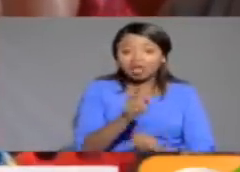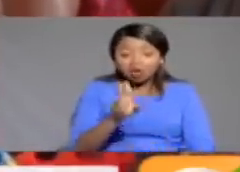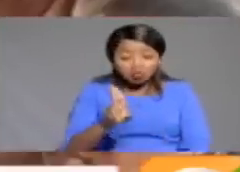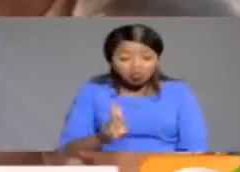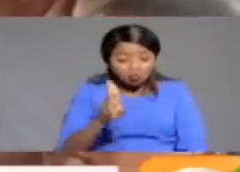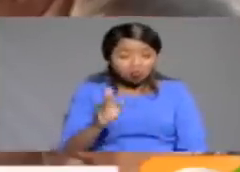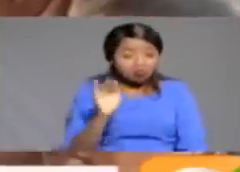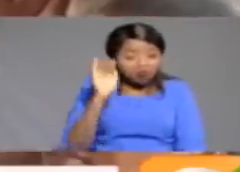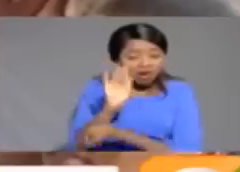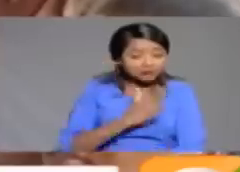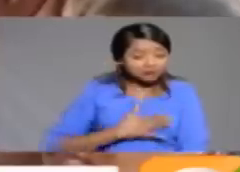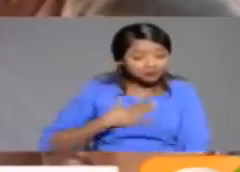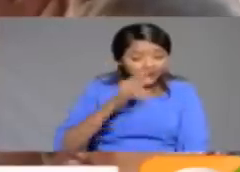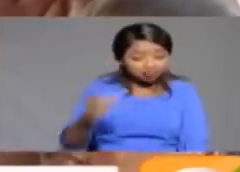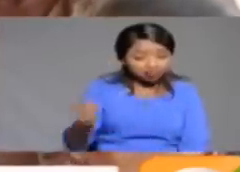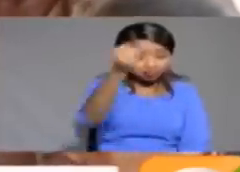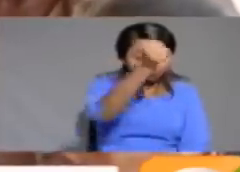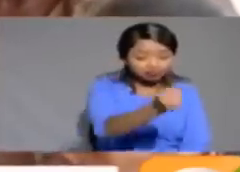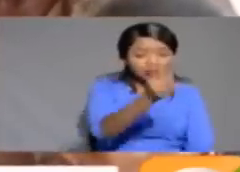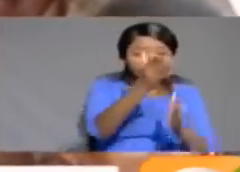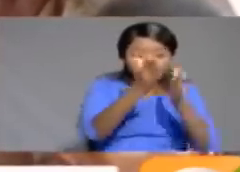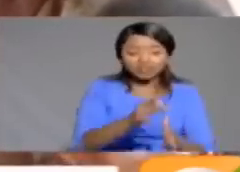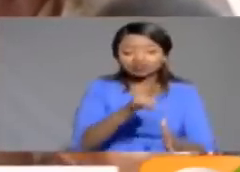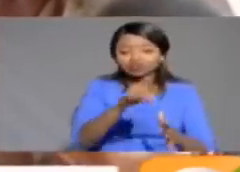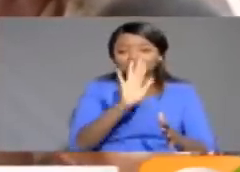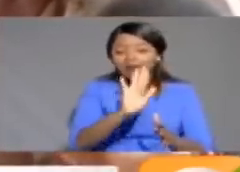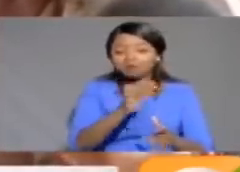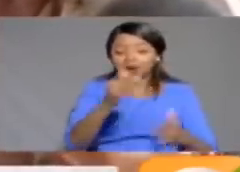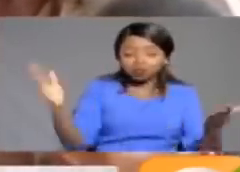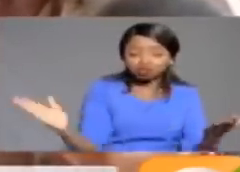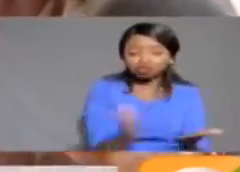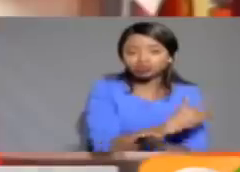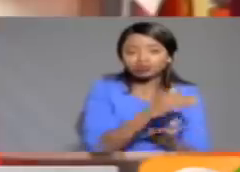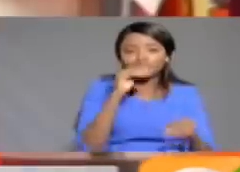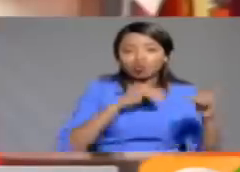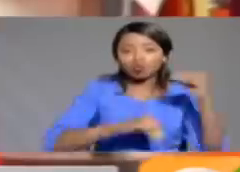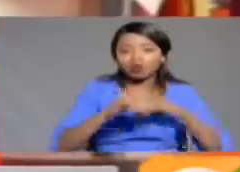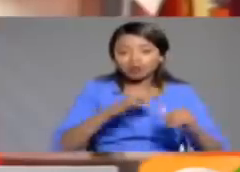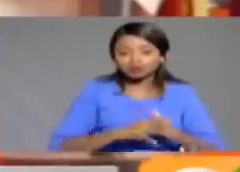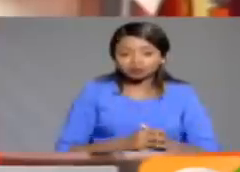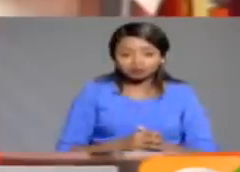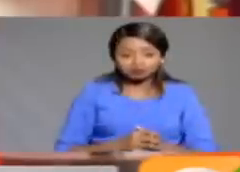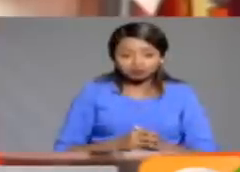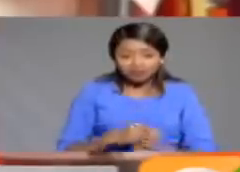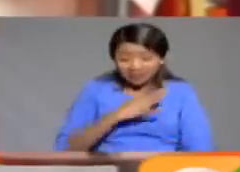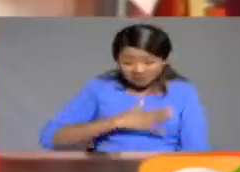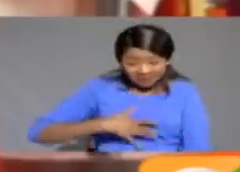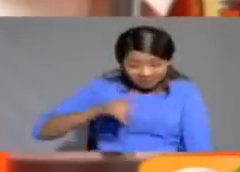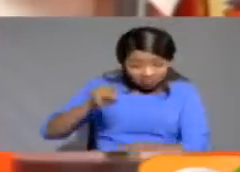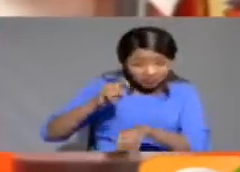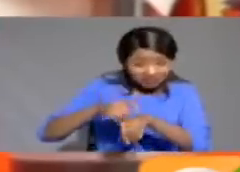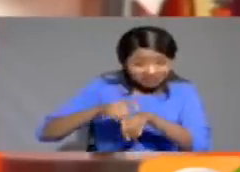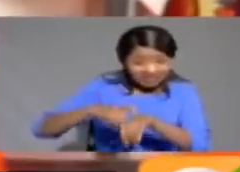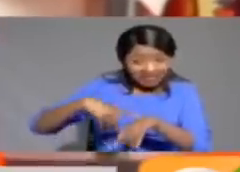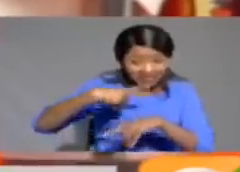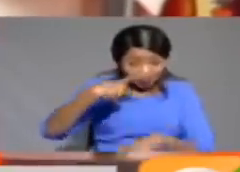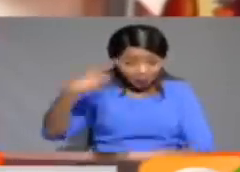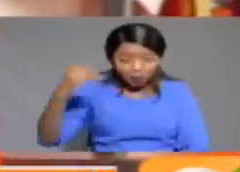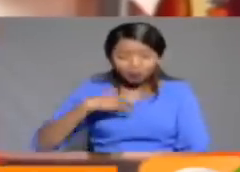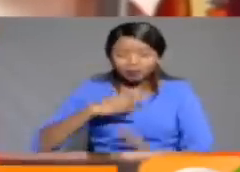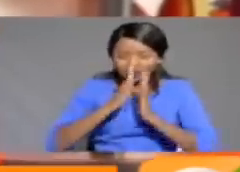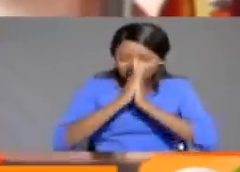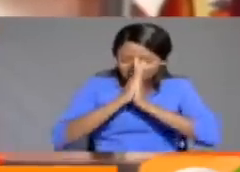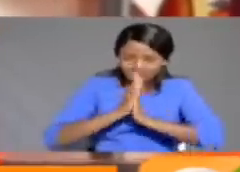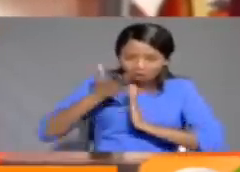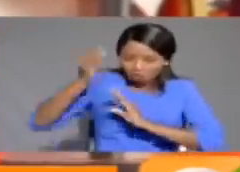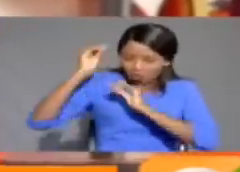prodded to pick a successor that will carry on his anti-corruption crusade. That when you are living, we pray that God